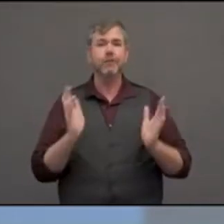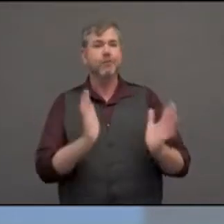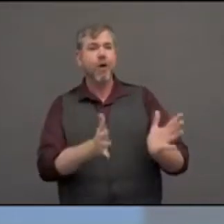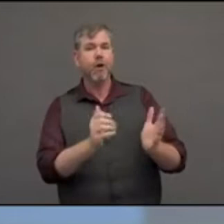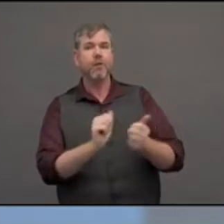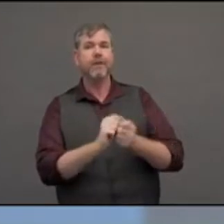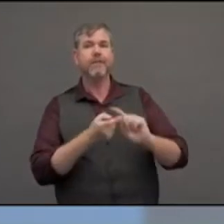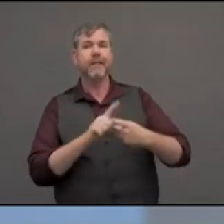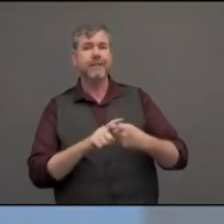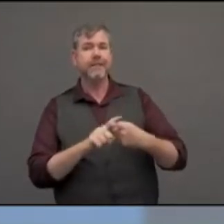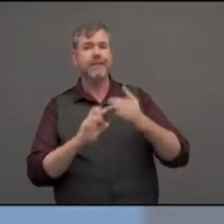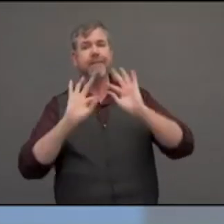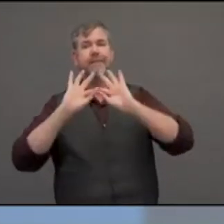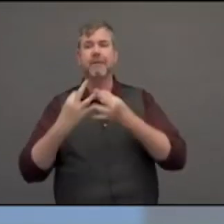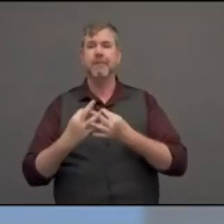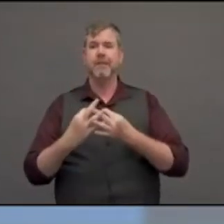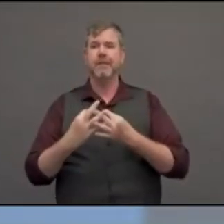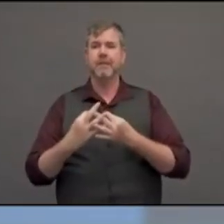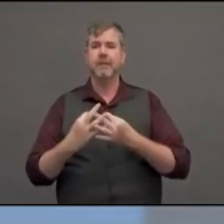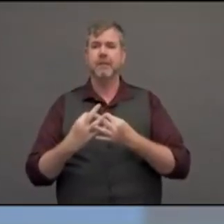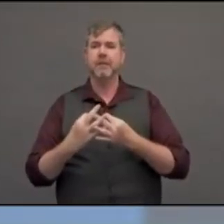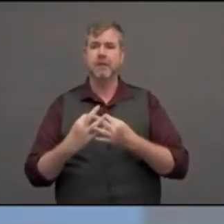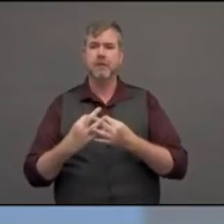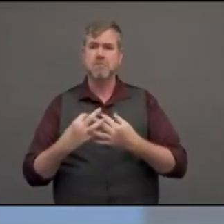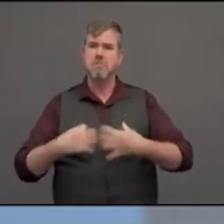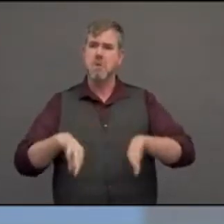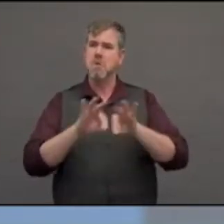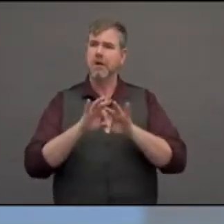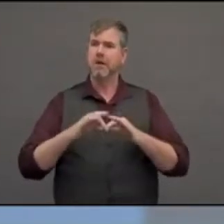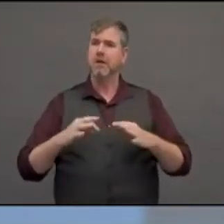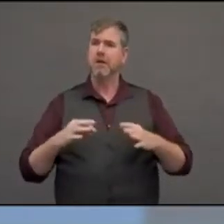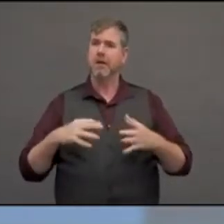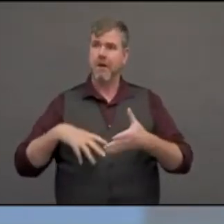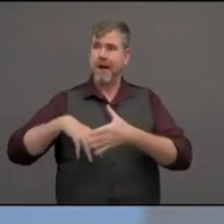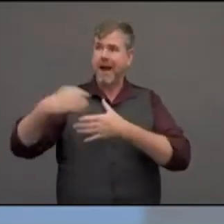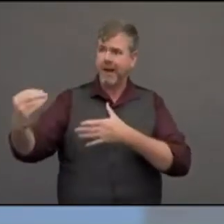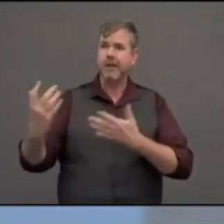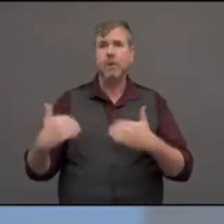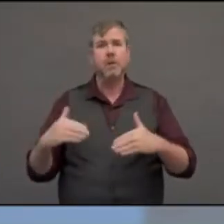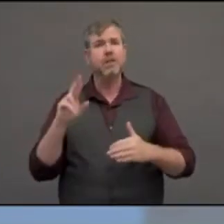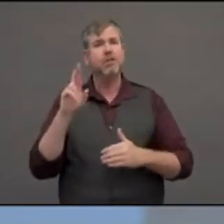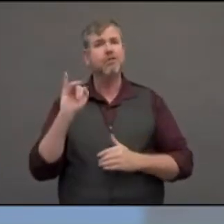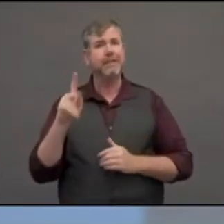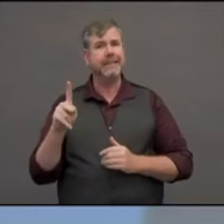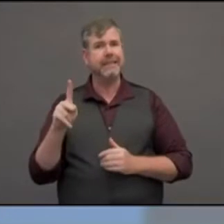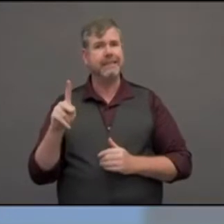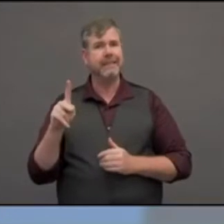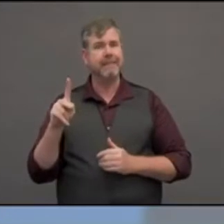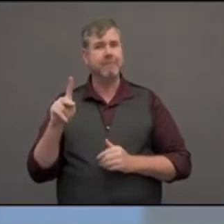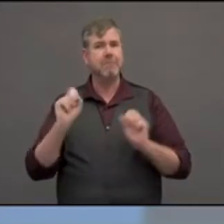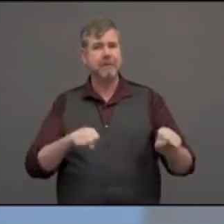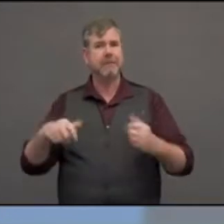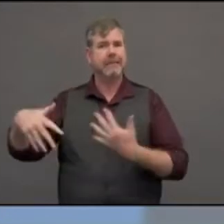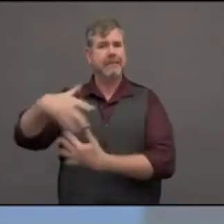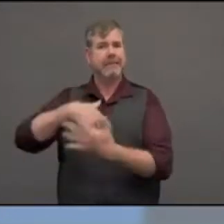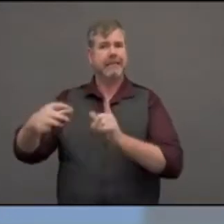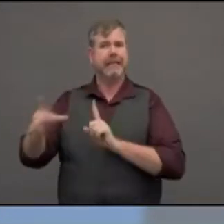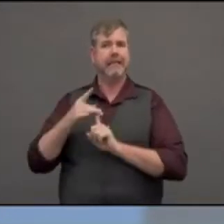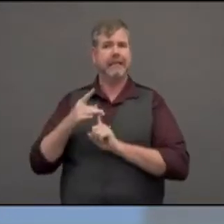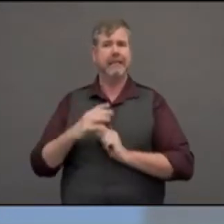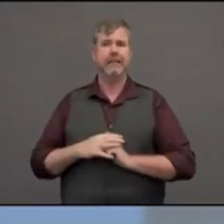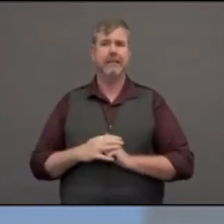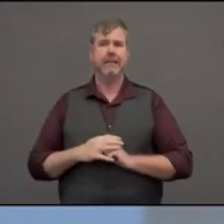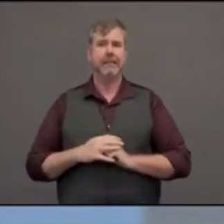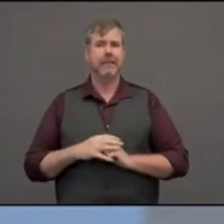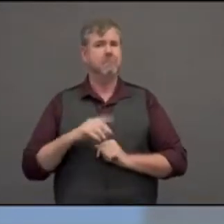means to them when they go out and take a risk, we all have to be comfortable with our own level of